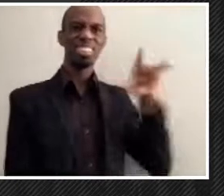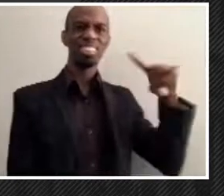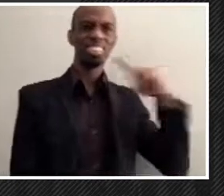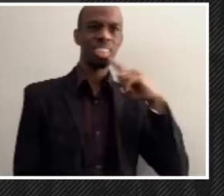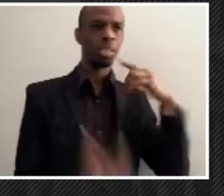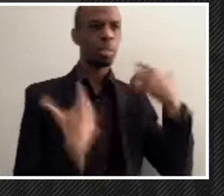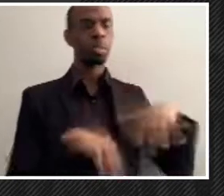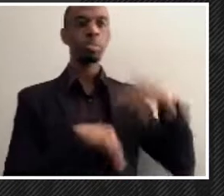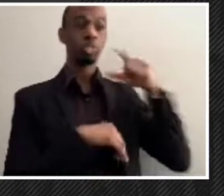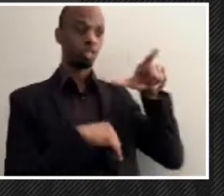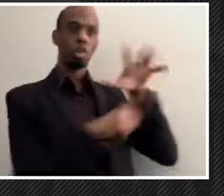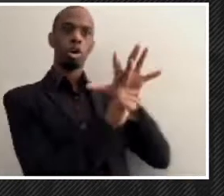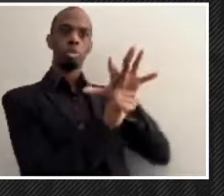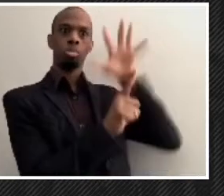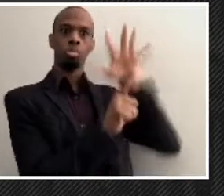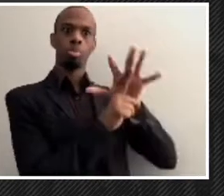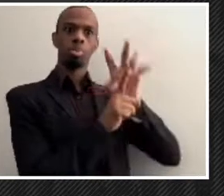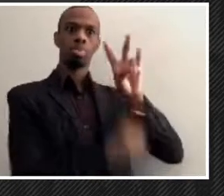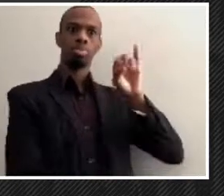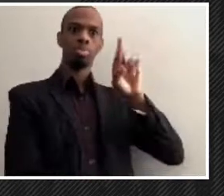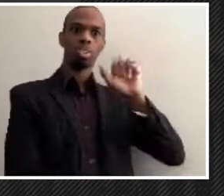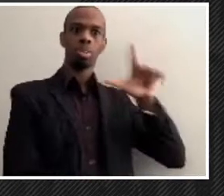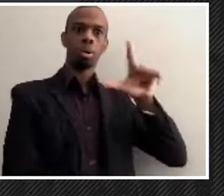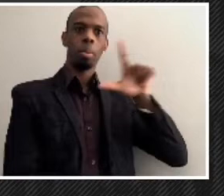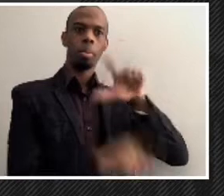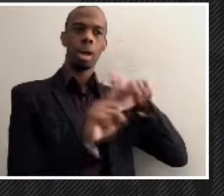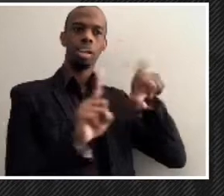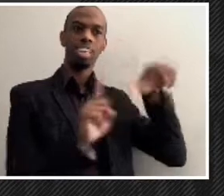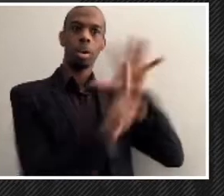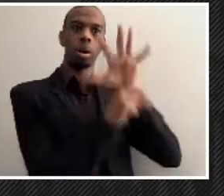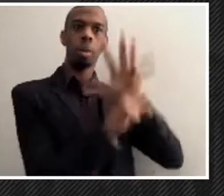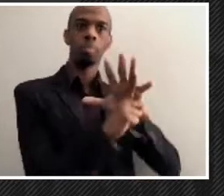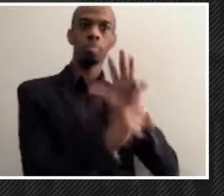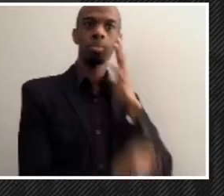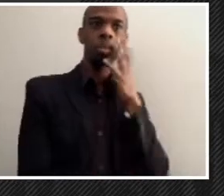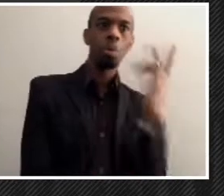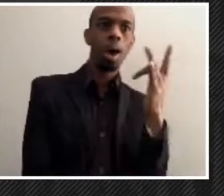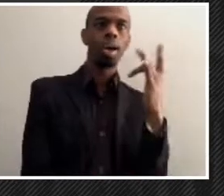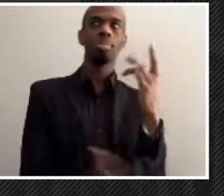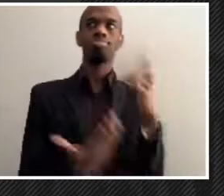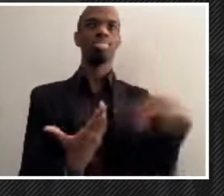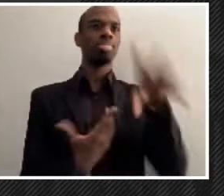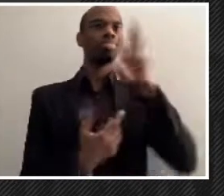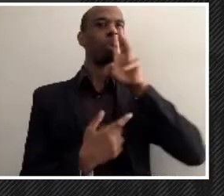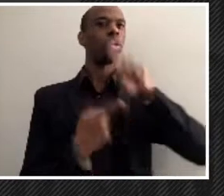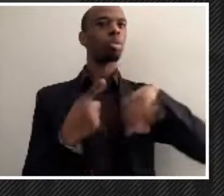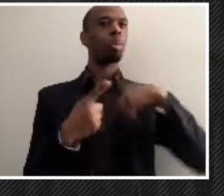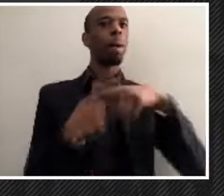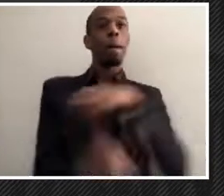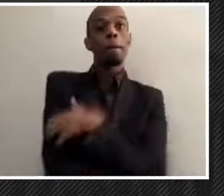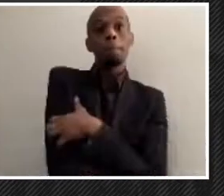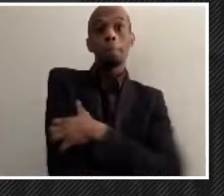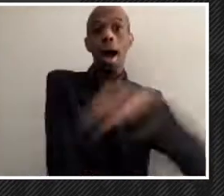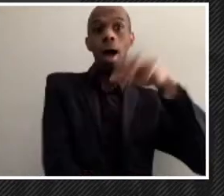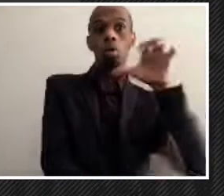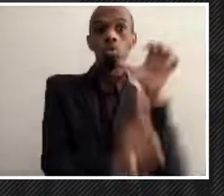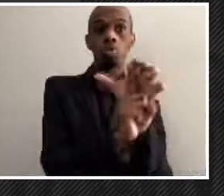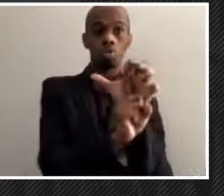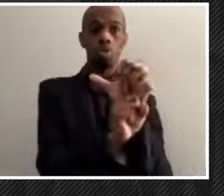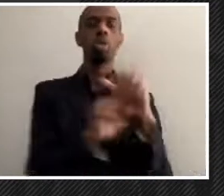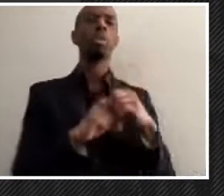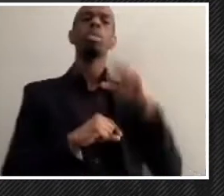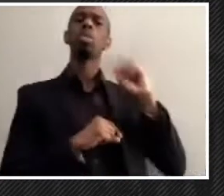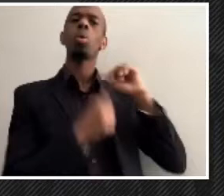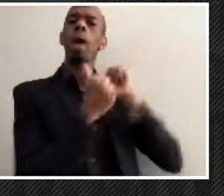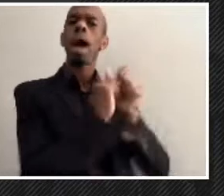truth to power. How do you leverage that in moments to accomplish the goal of making significant change? And how do we